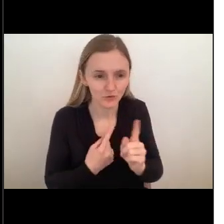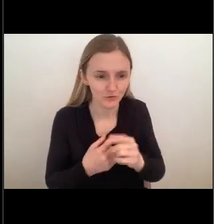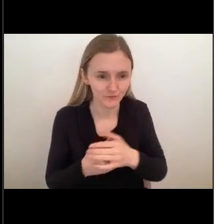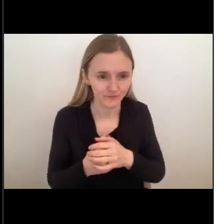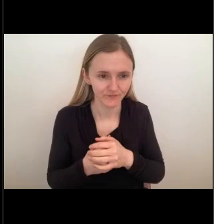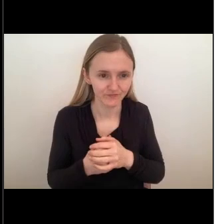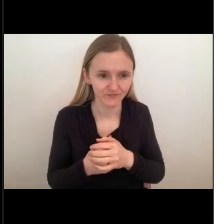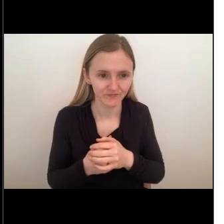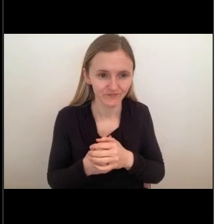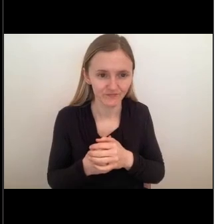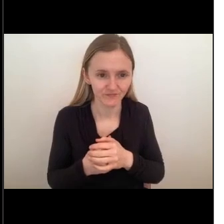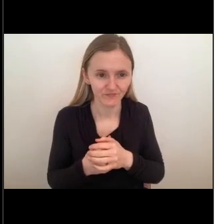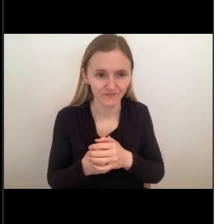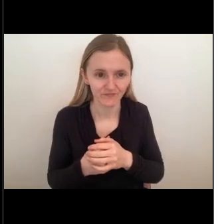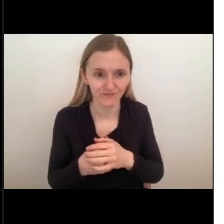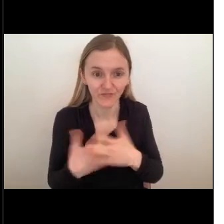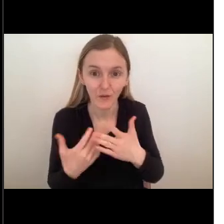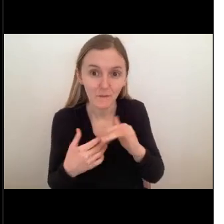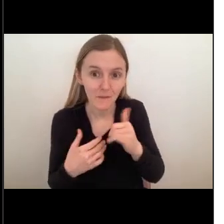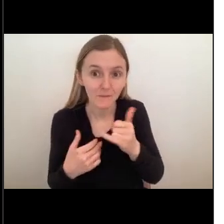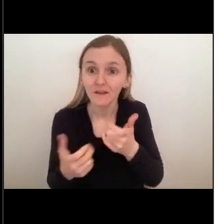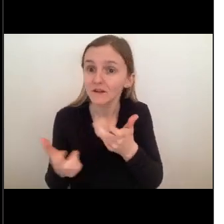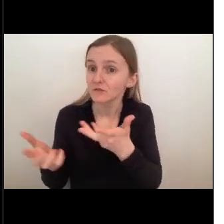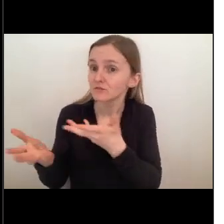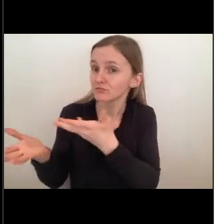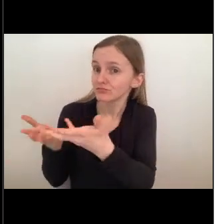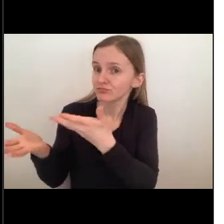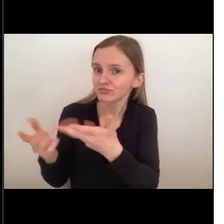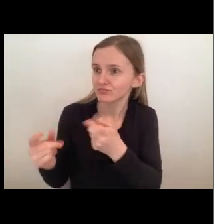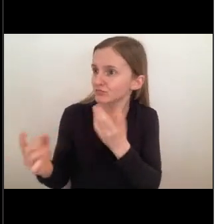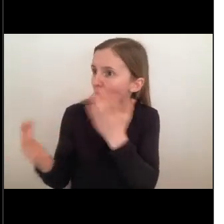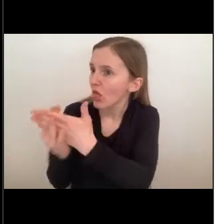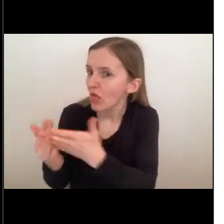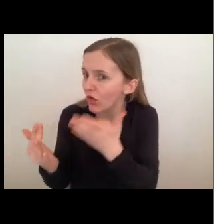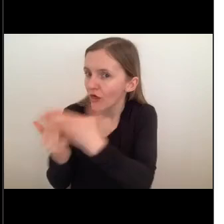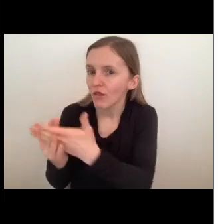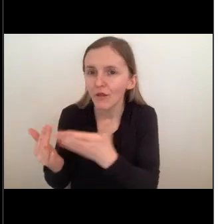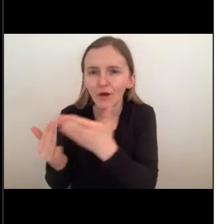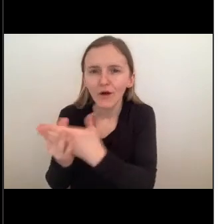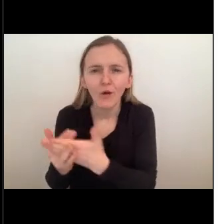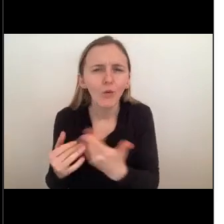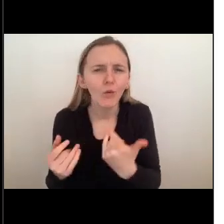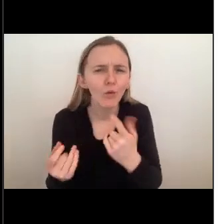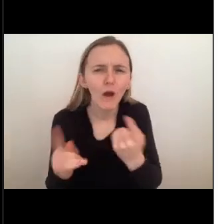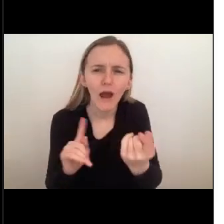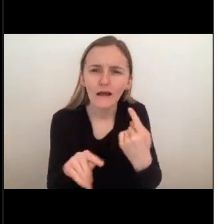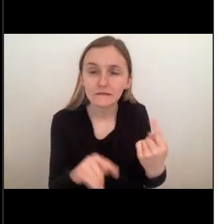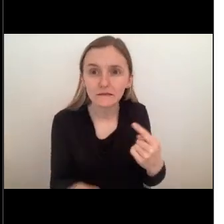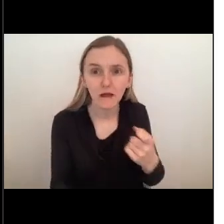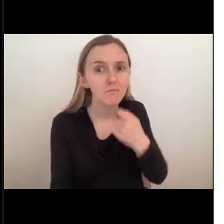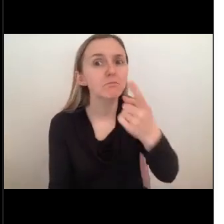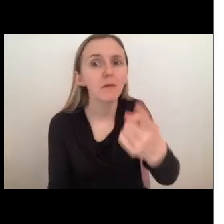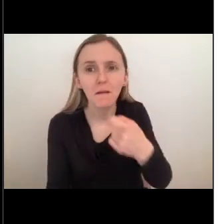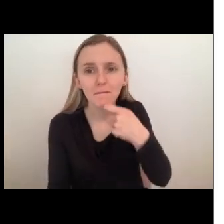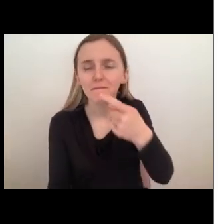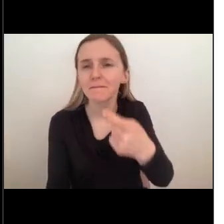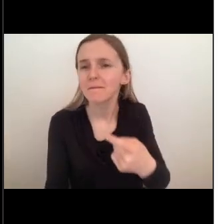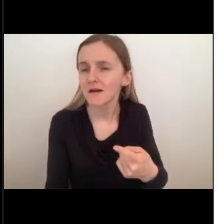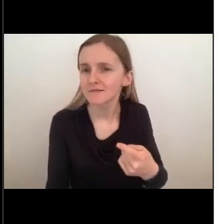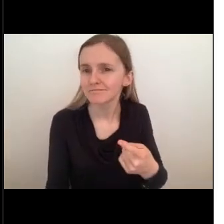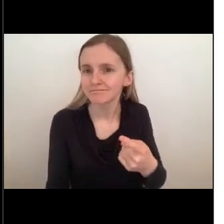interrupt or intrude on conversations, so butting in, blurting out answers. We might see for some of our young